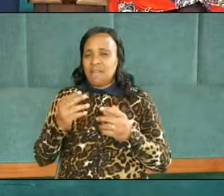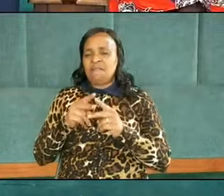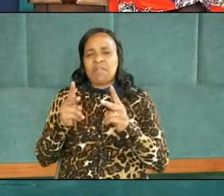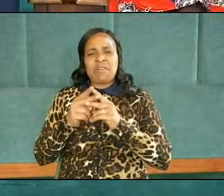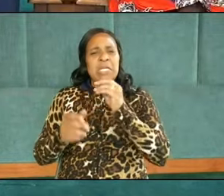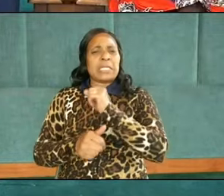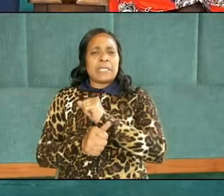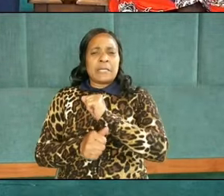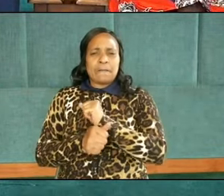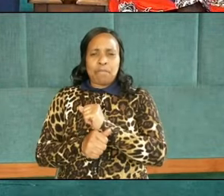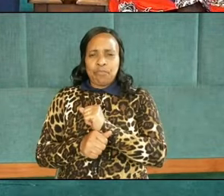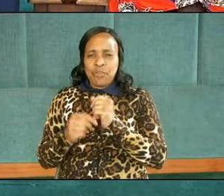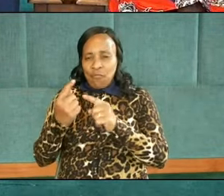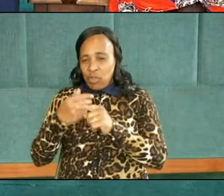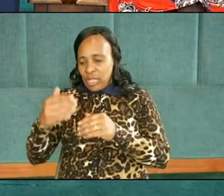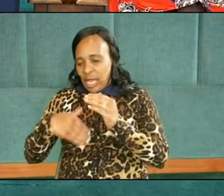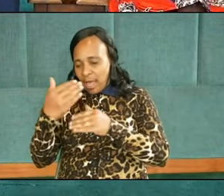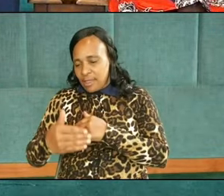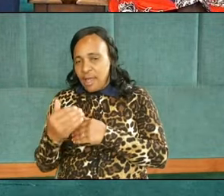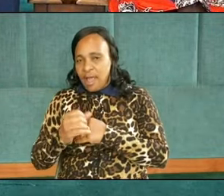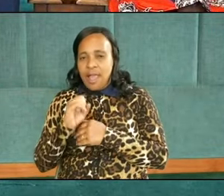Well, for the next example,